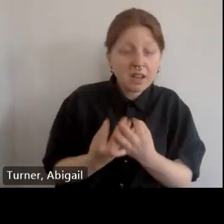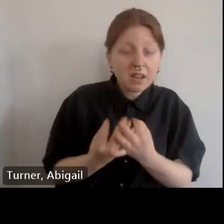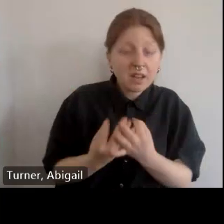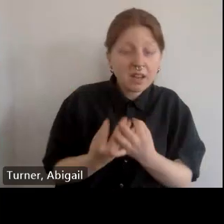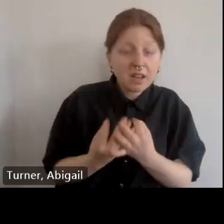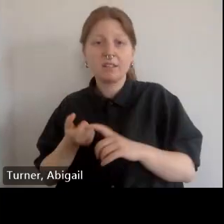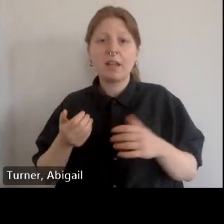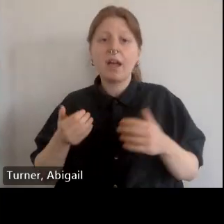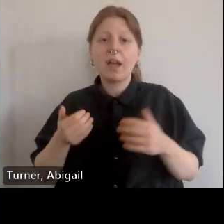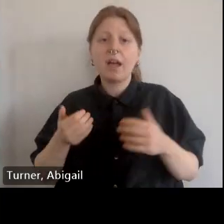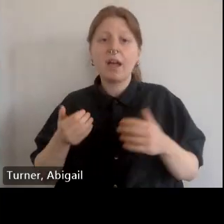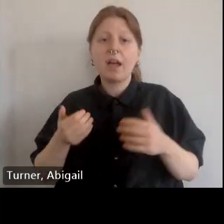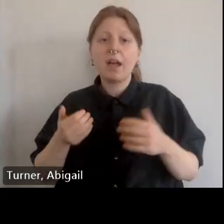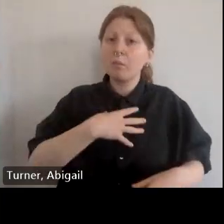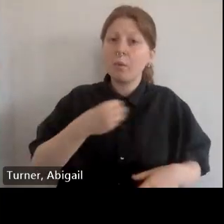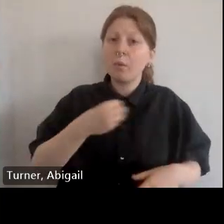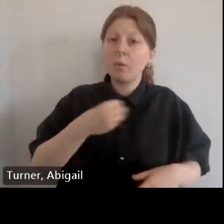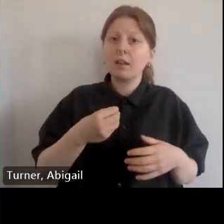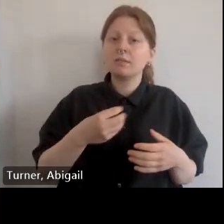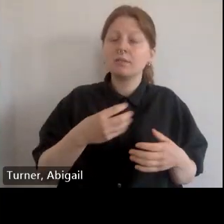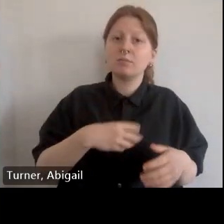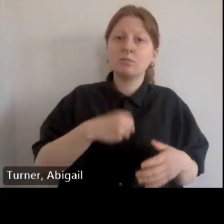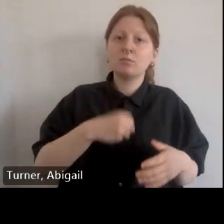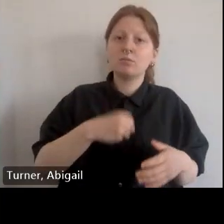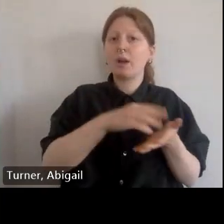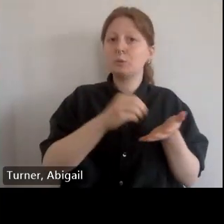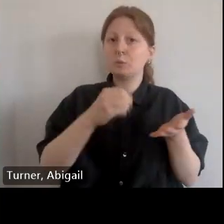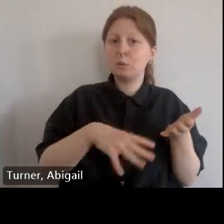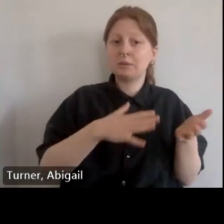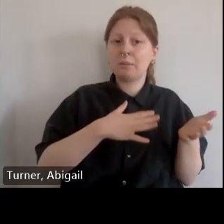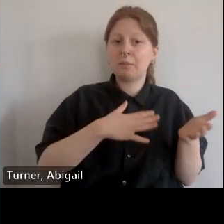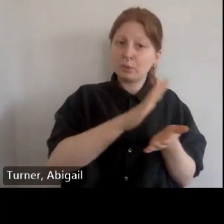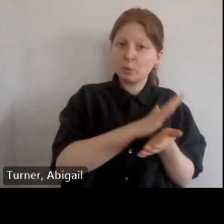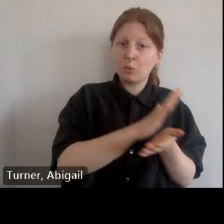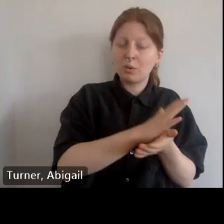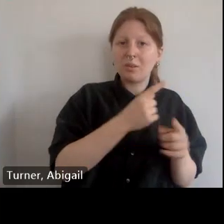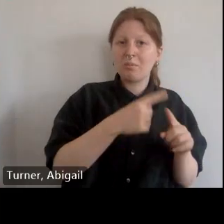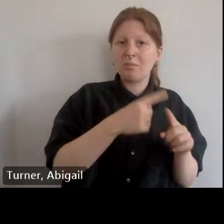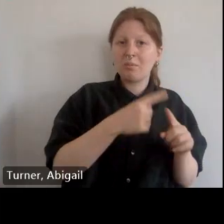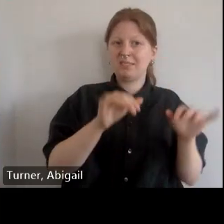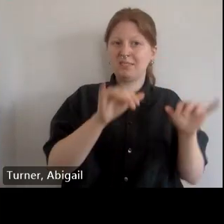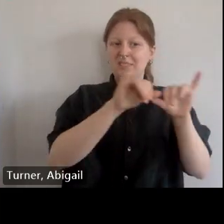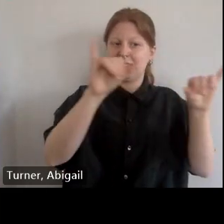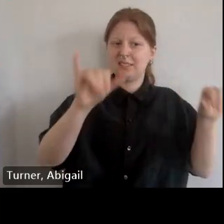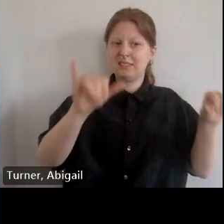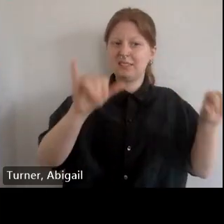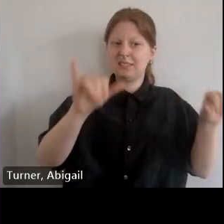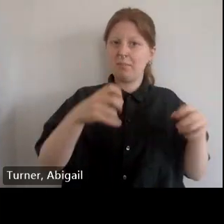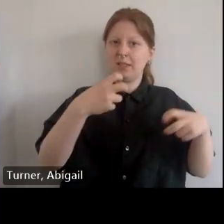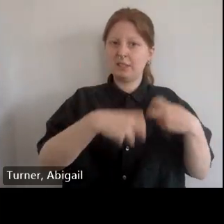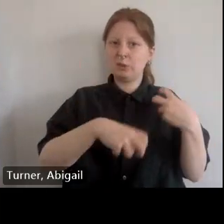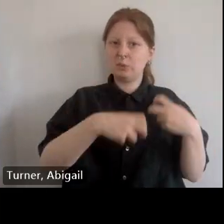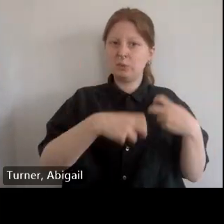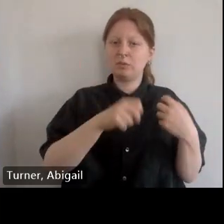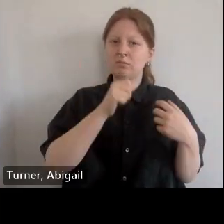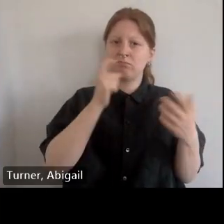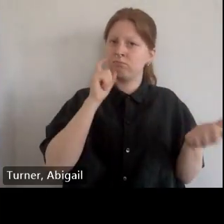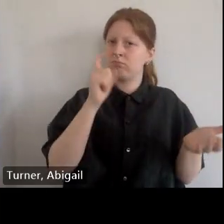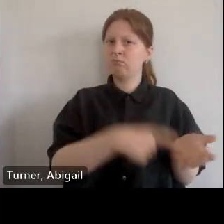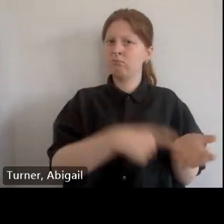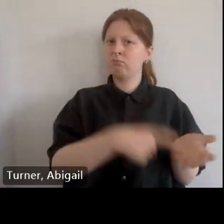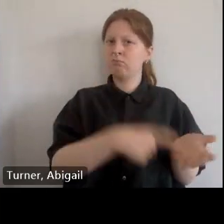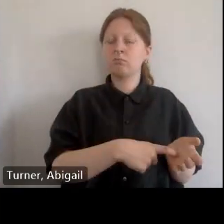students. I didn't notice the difference in systemic issues of being a person of color until I really like got into